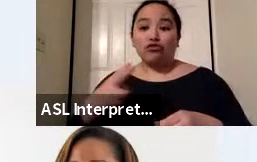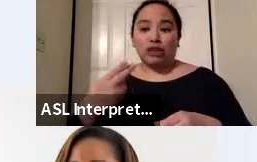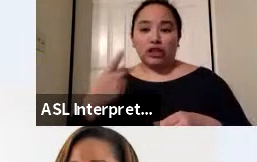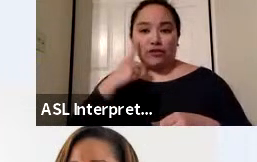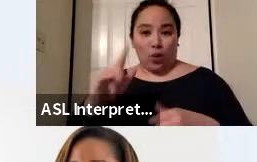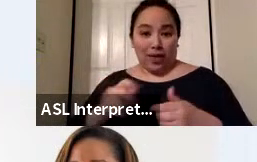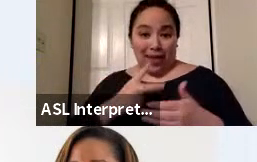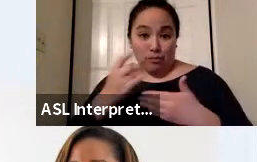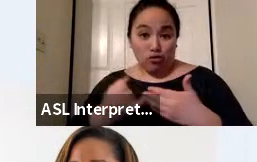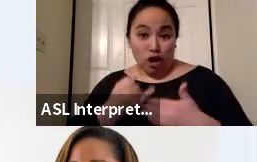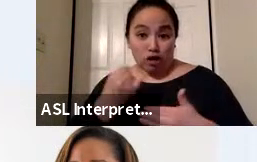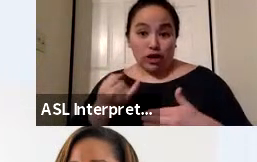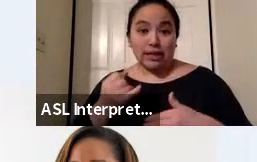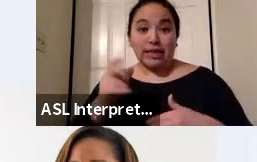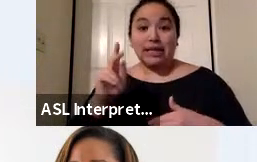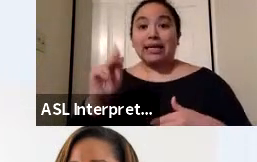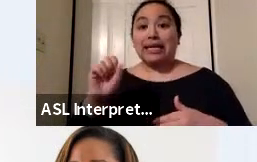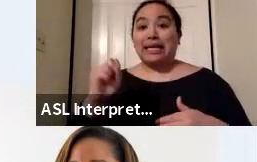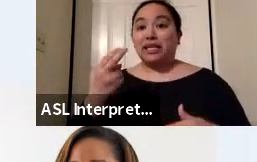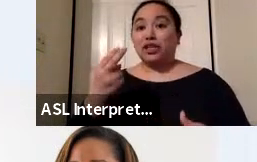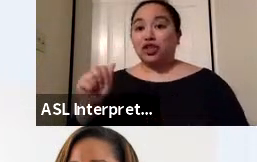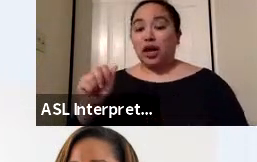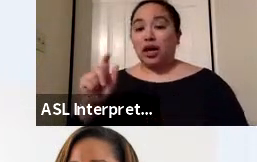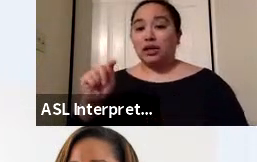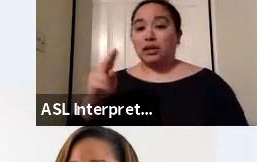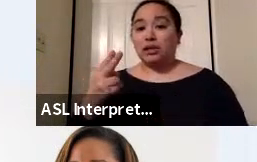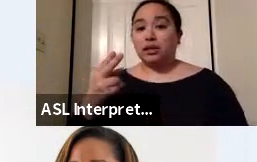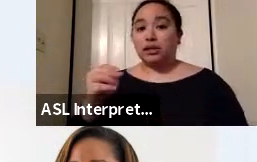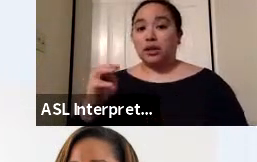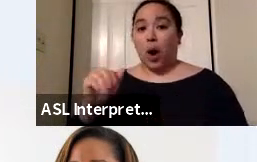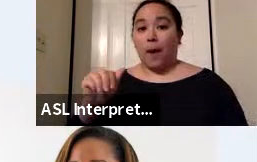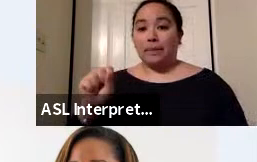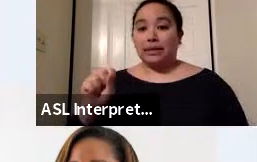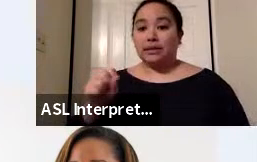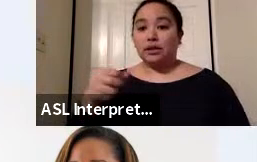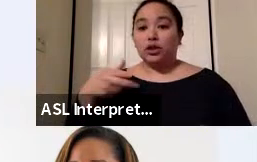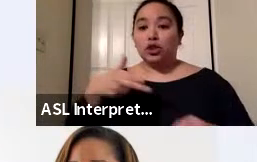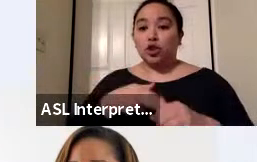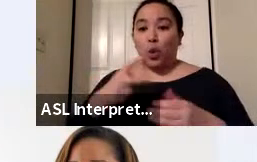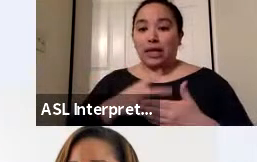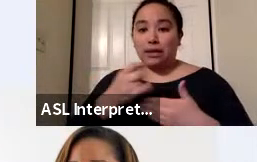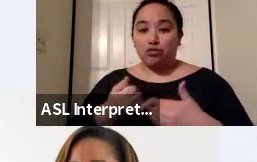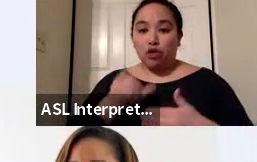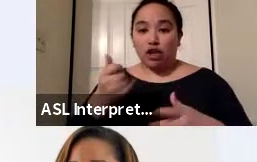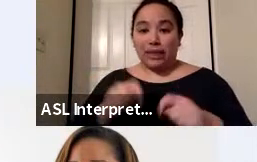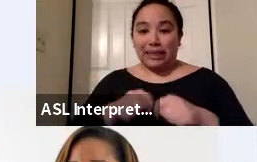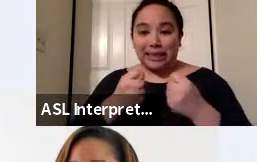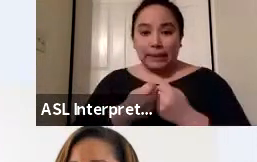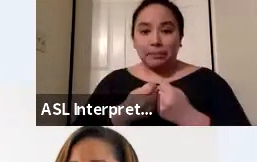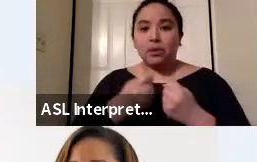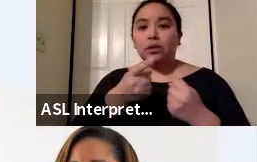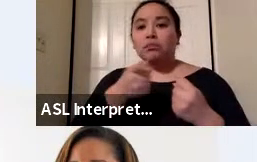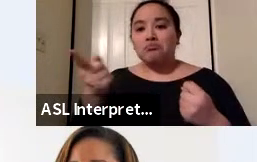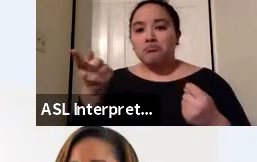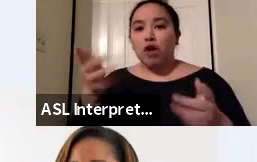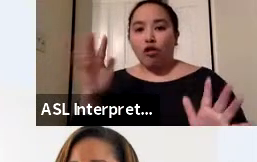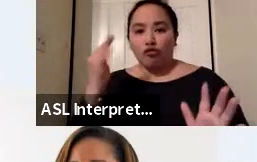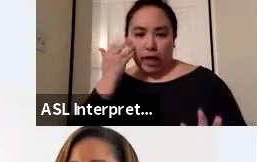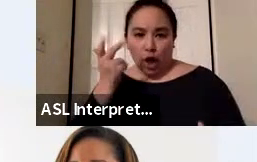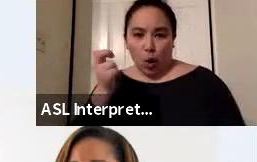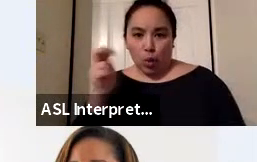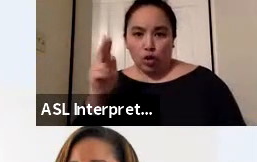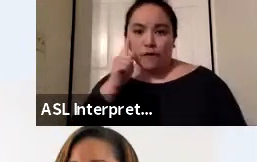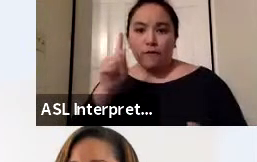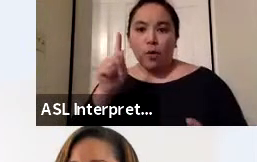project. So Keisha Thomas recently joined our project team. Many of you already know her for her work at